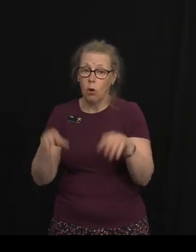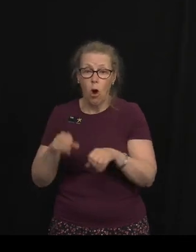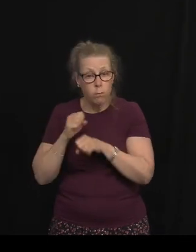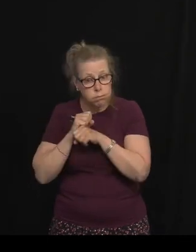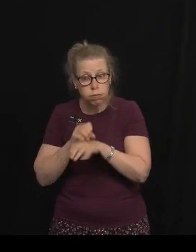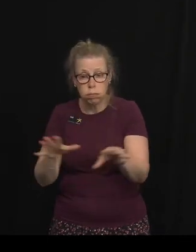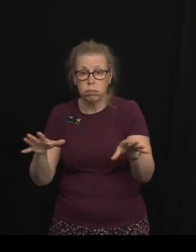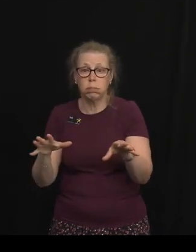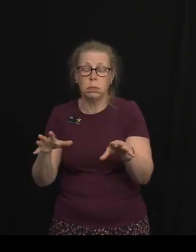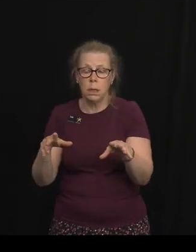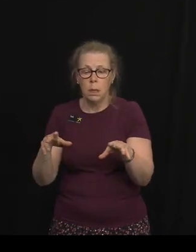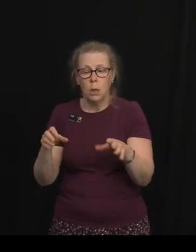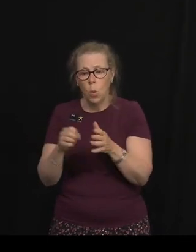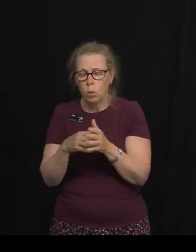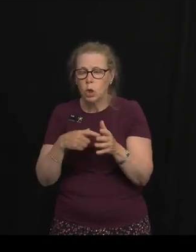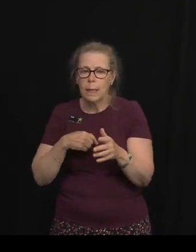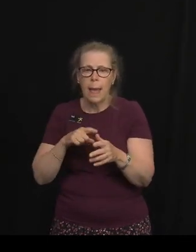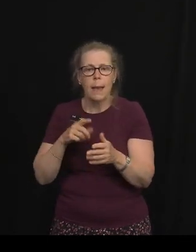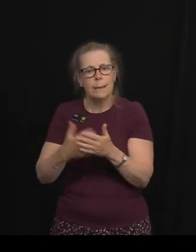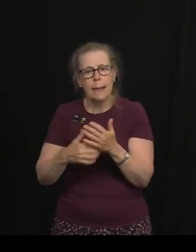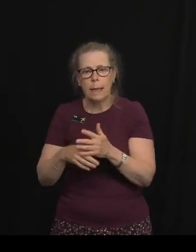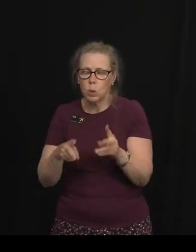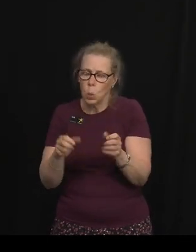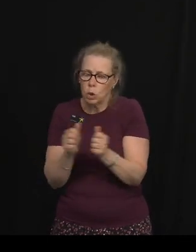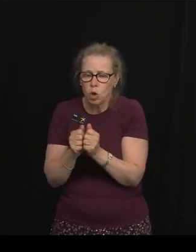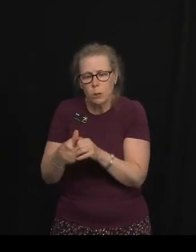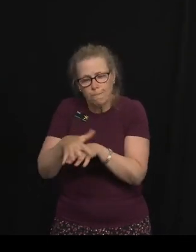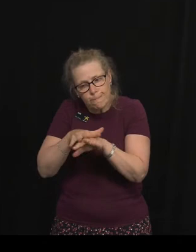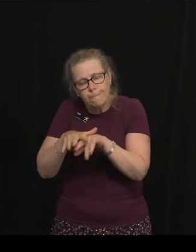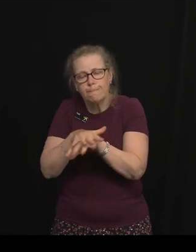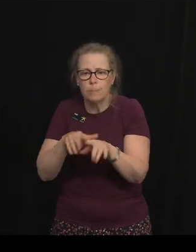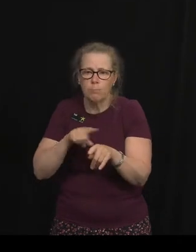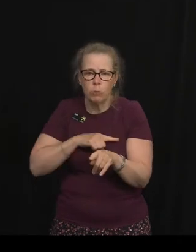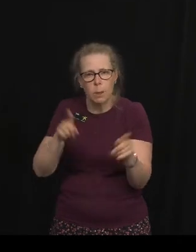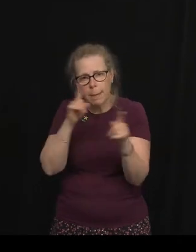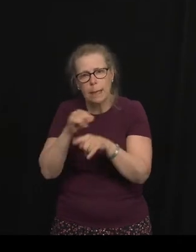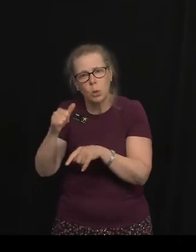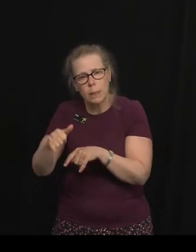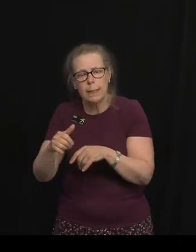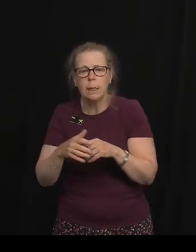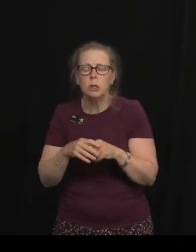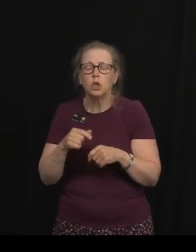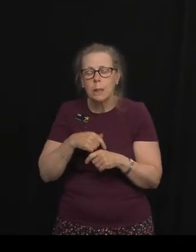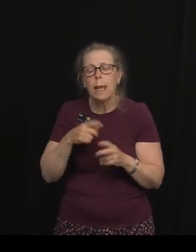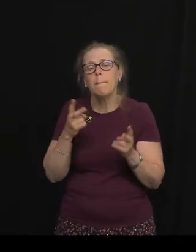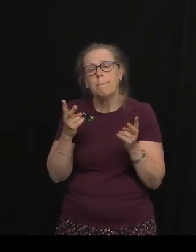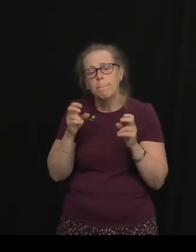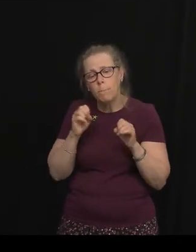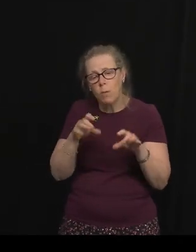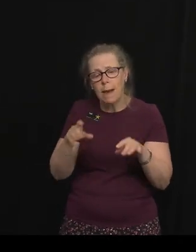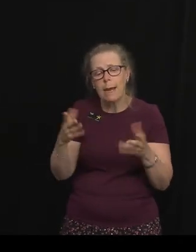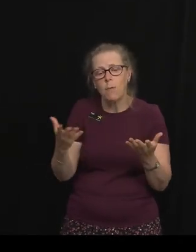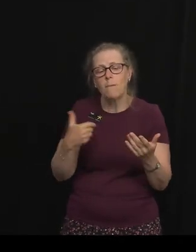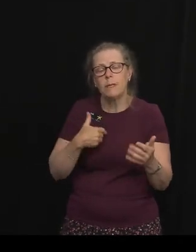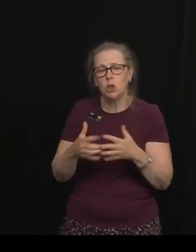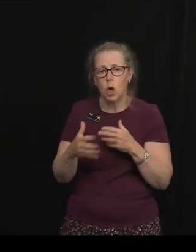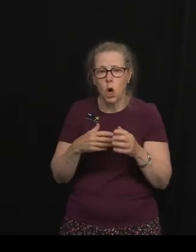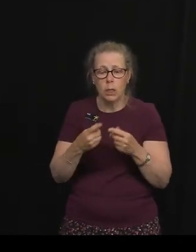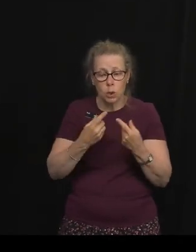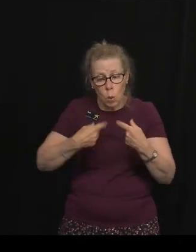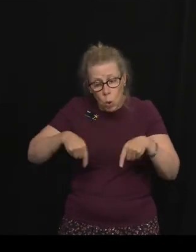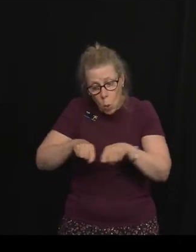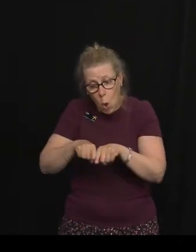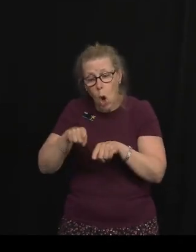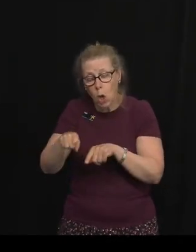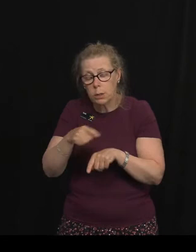already super overcrowded prisons. So that it matters what we do. So locally, building that